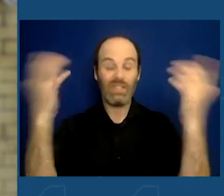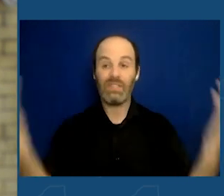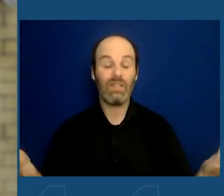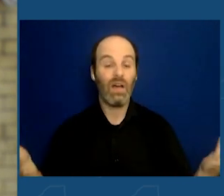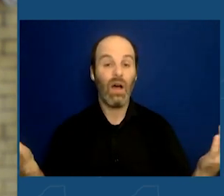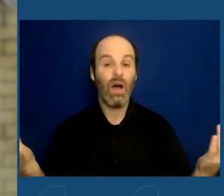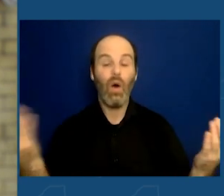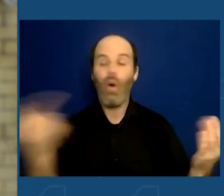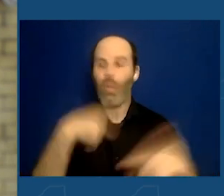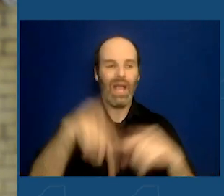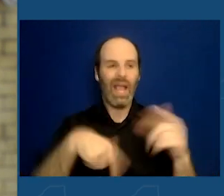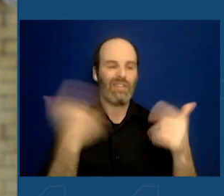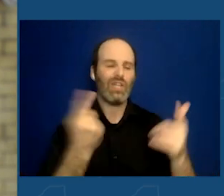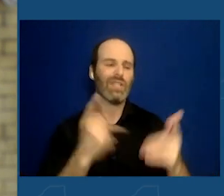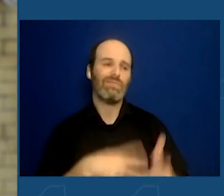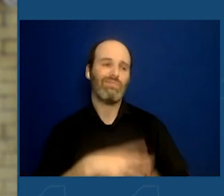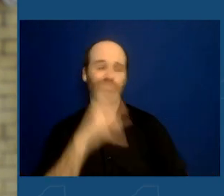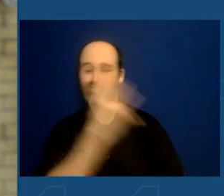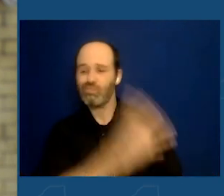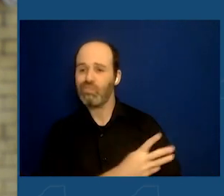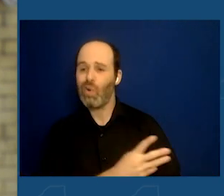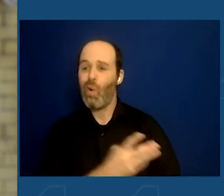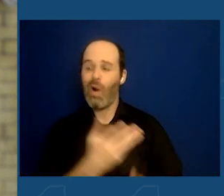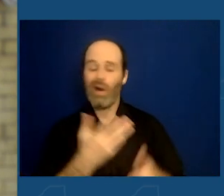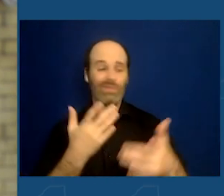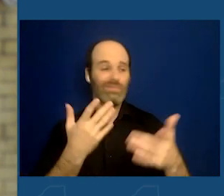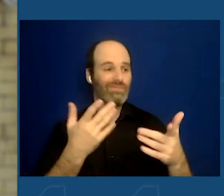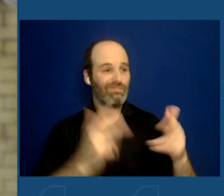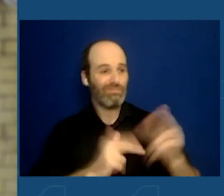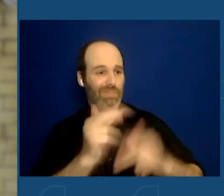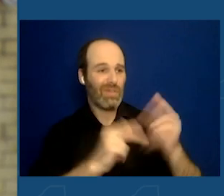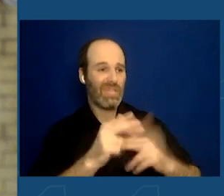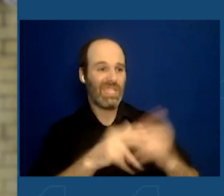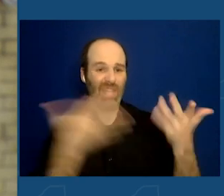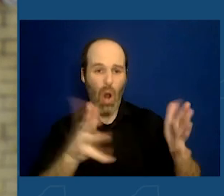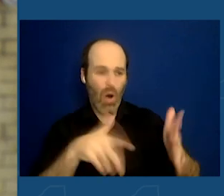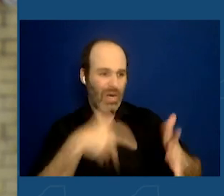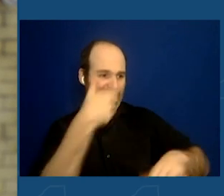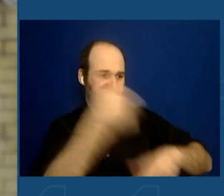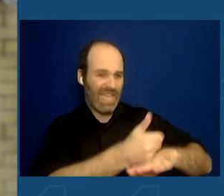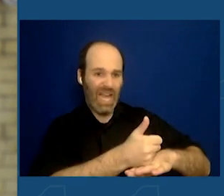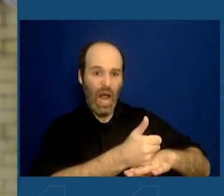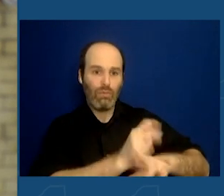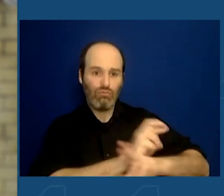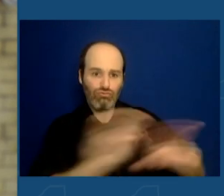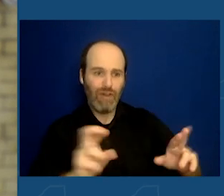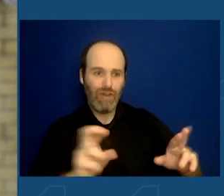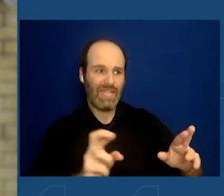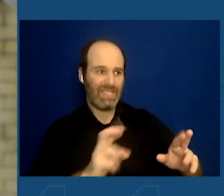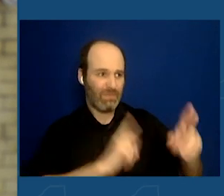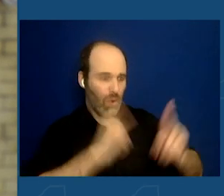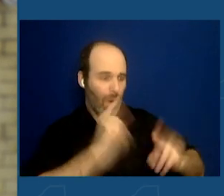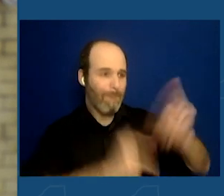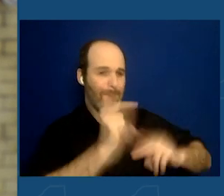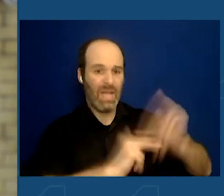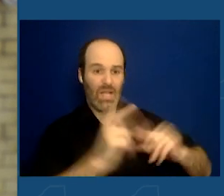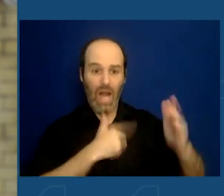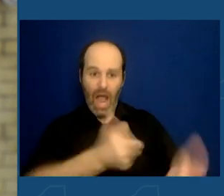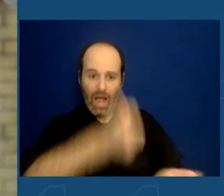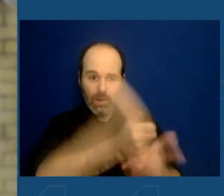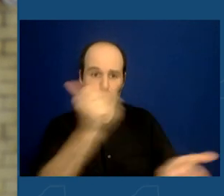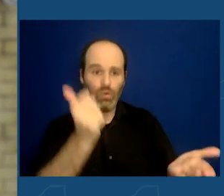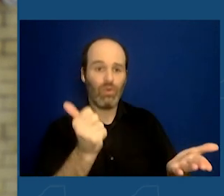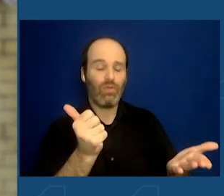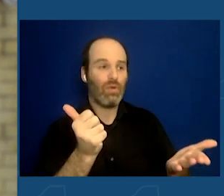away from units that are in the ground, ready to be built, and that have gotten approval by the local city council